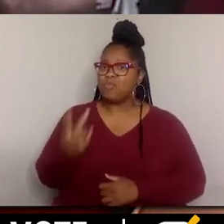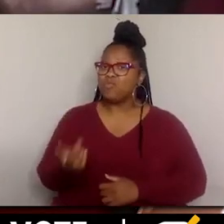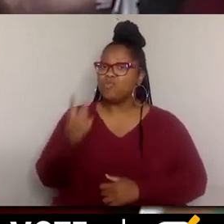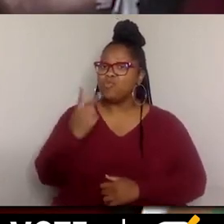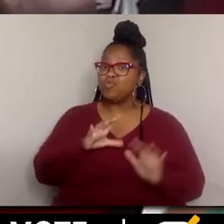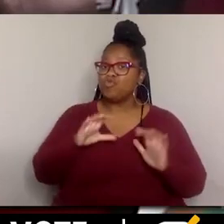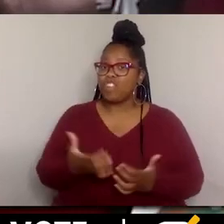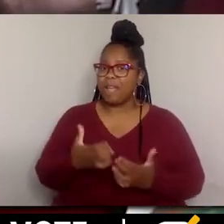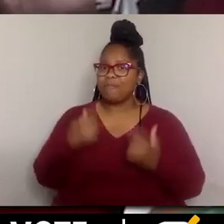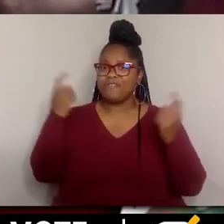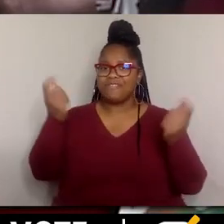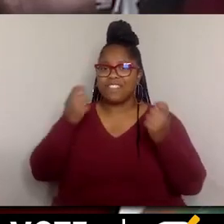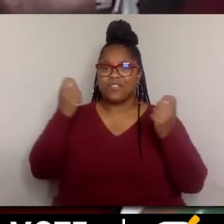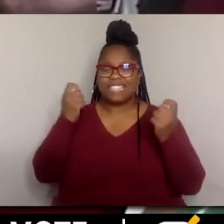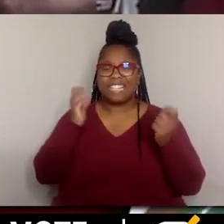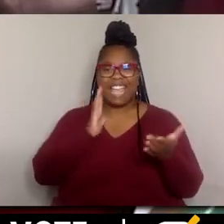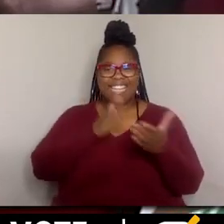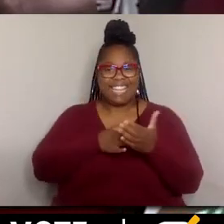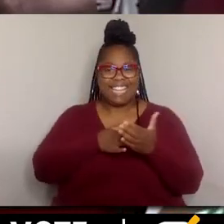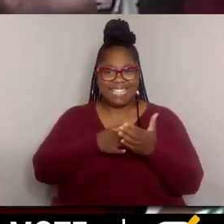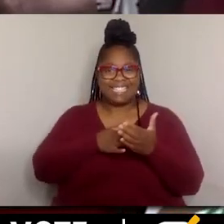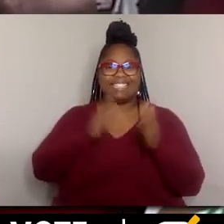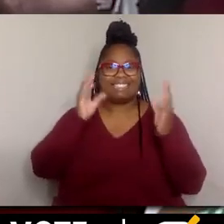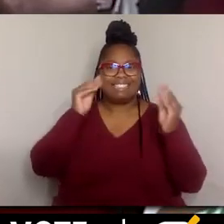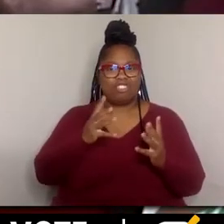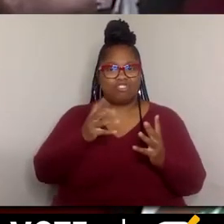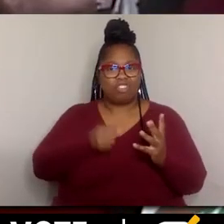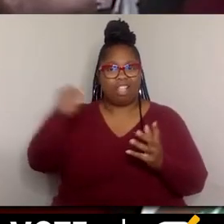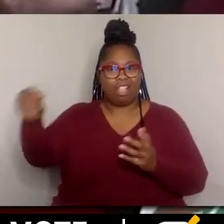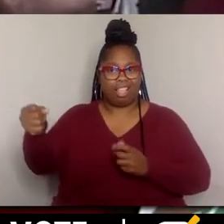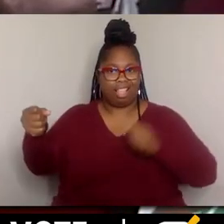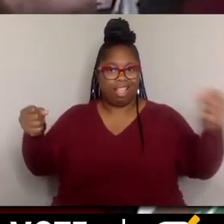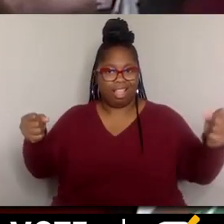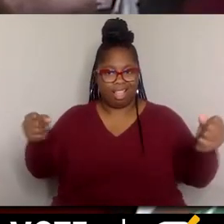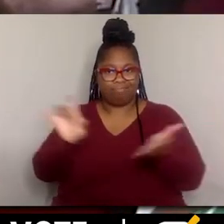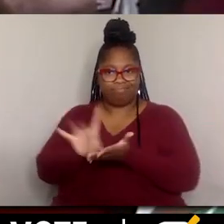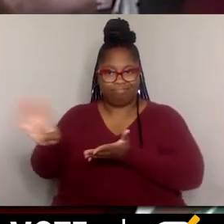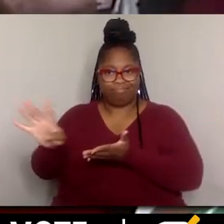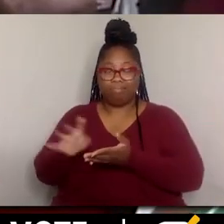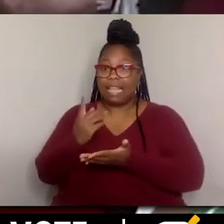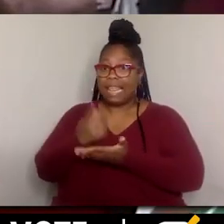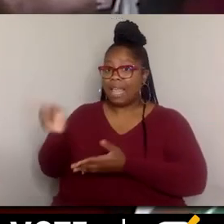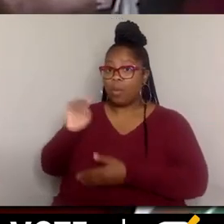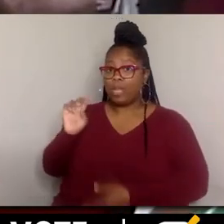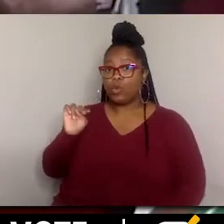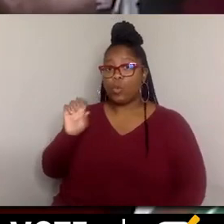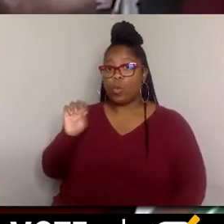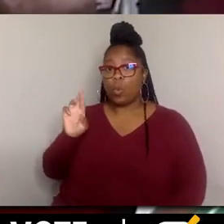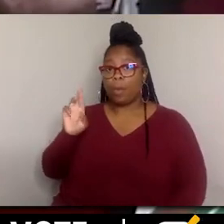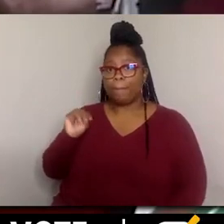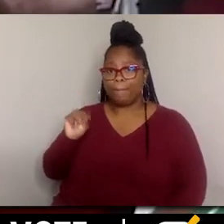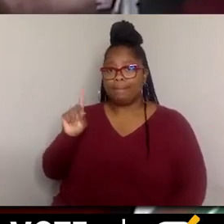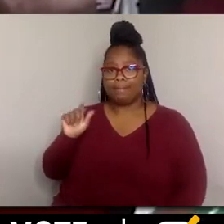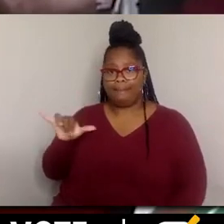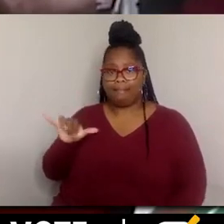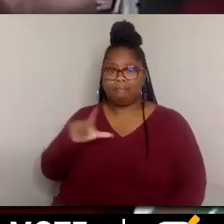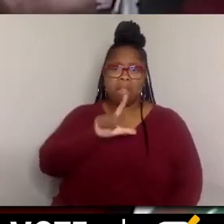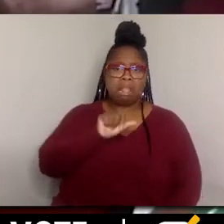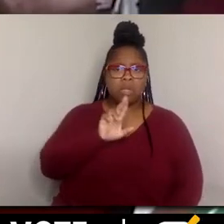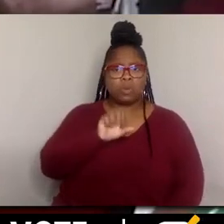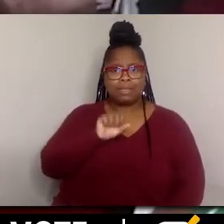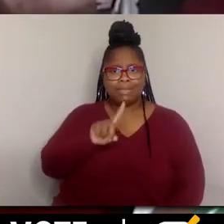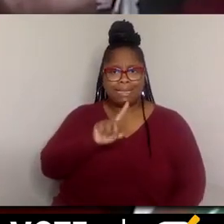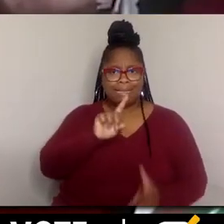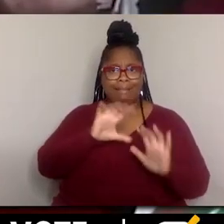teacher displacement. Last week was Norm Day, when LAUSD usually resets classroom